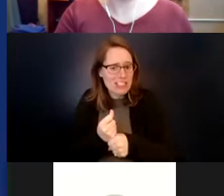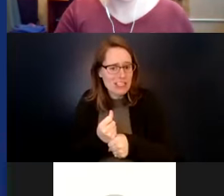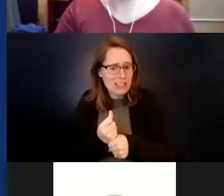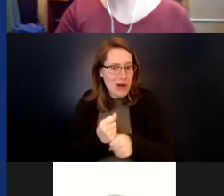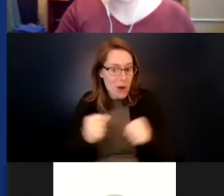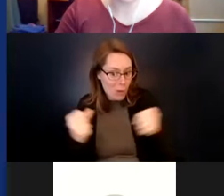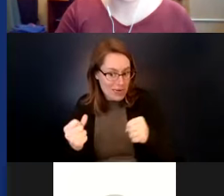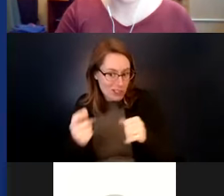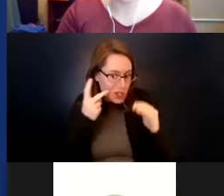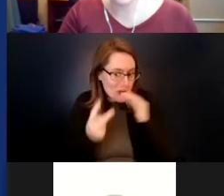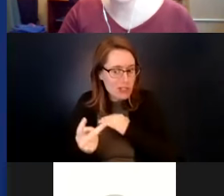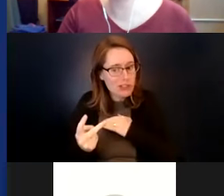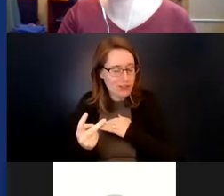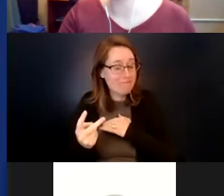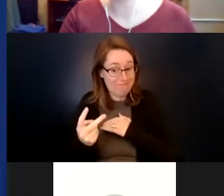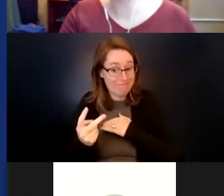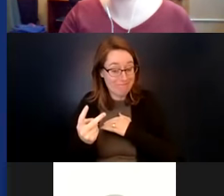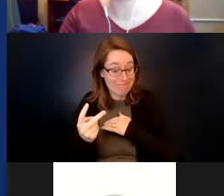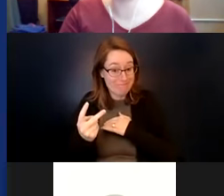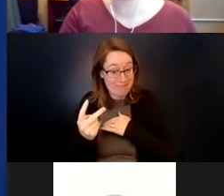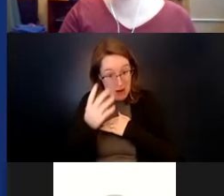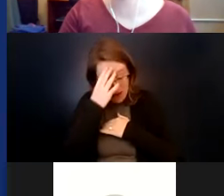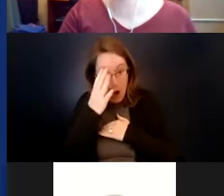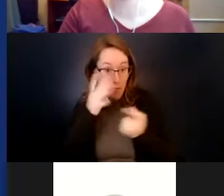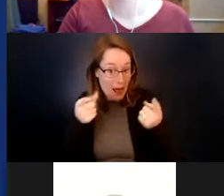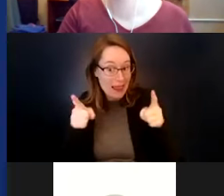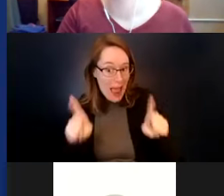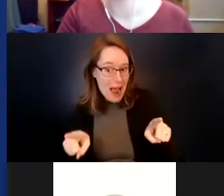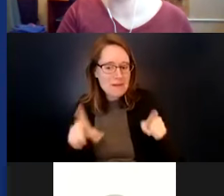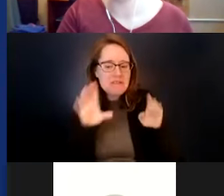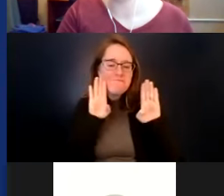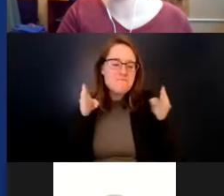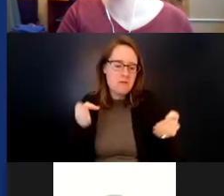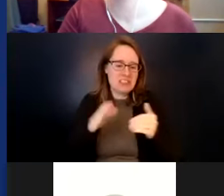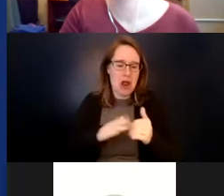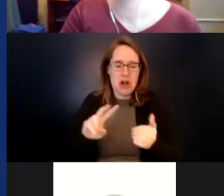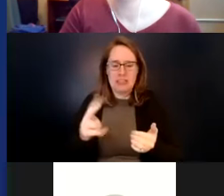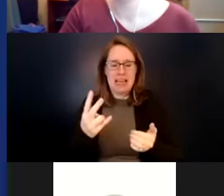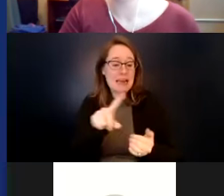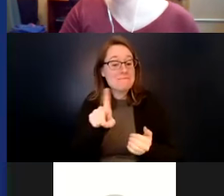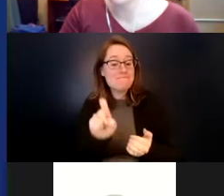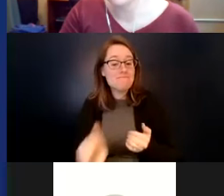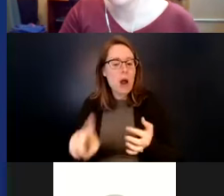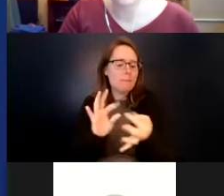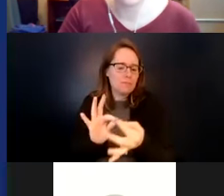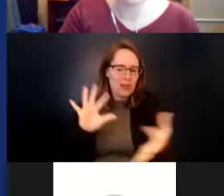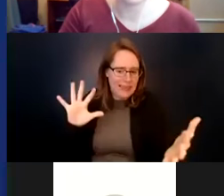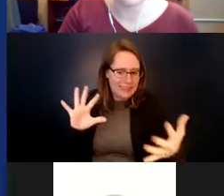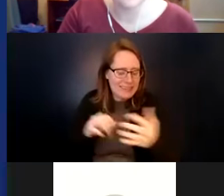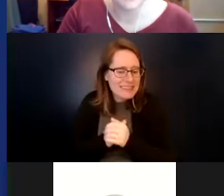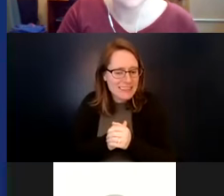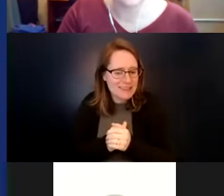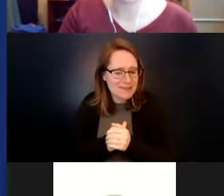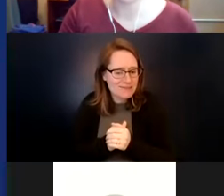are staring down, let's focus on our second prompt, releasing. What parts of yourself